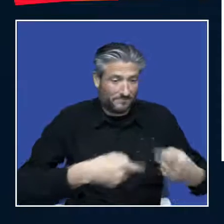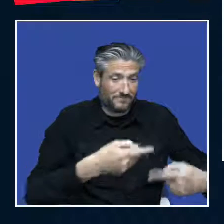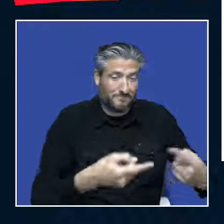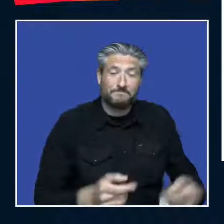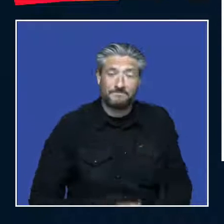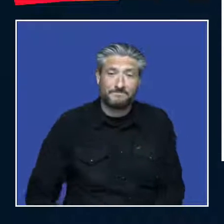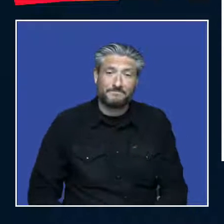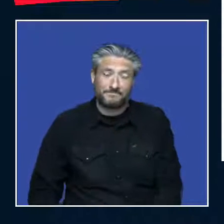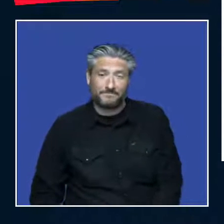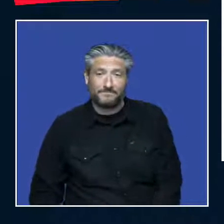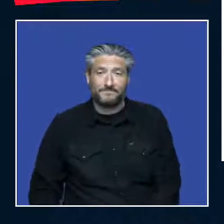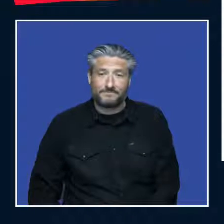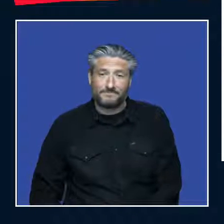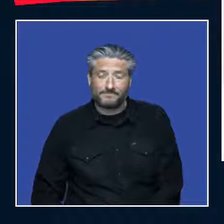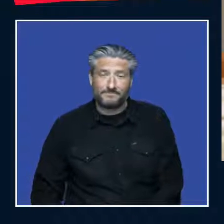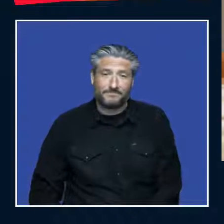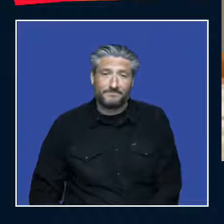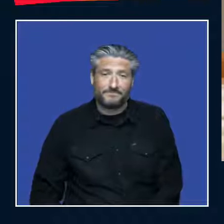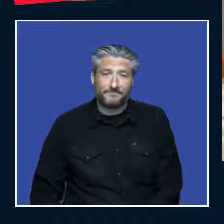Okay.